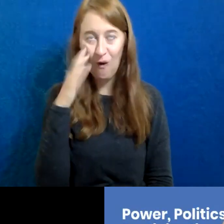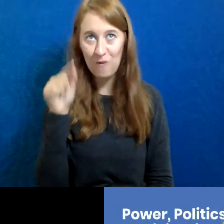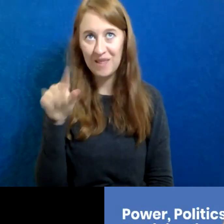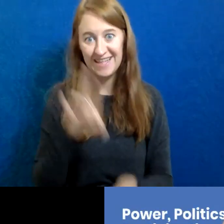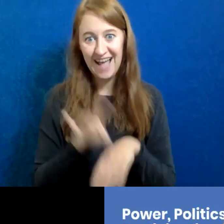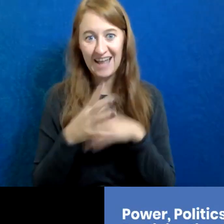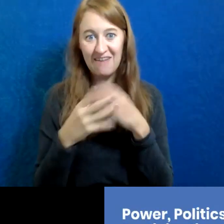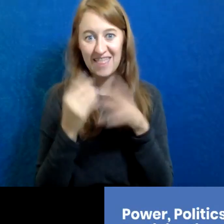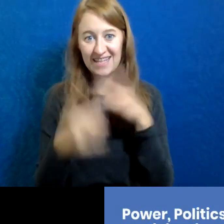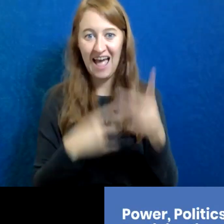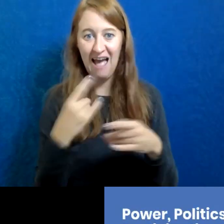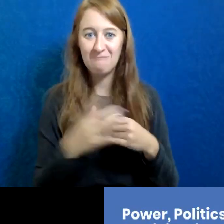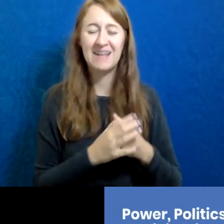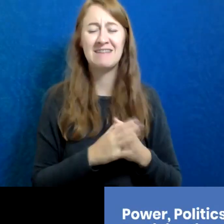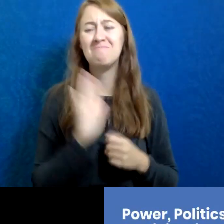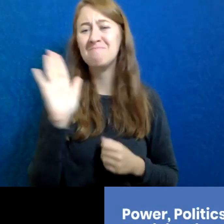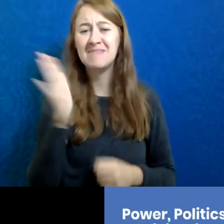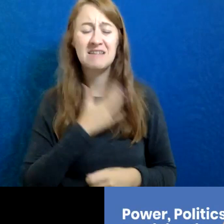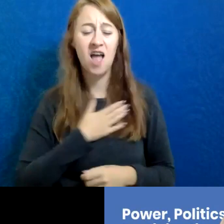Oh, I just realized I recently updated my